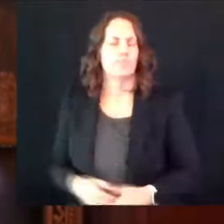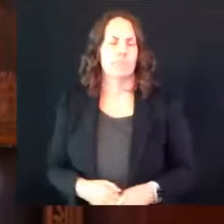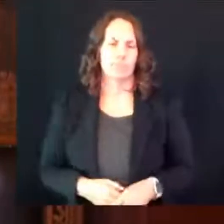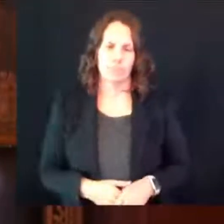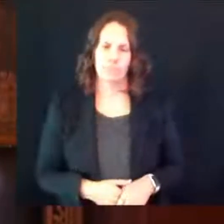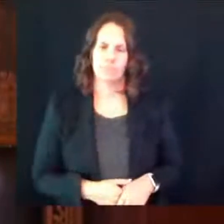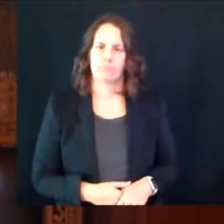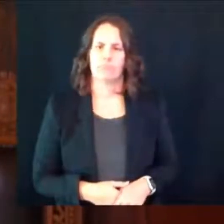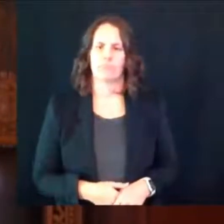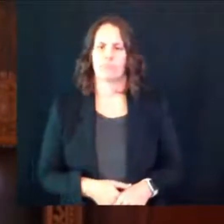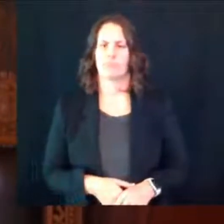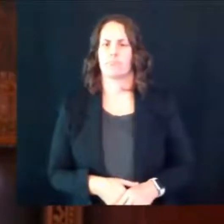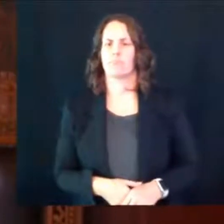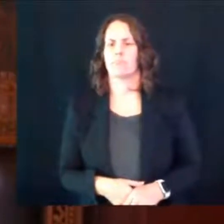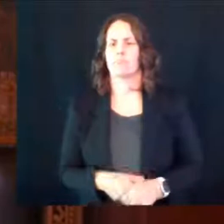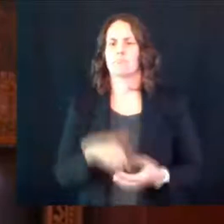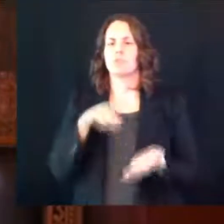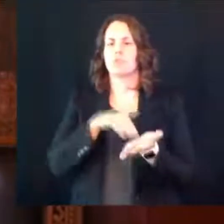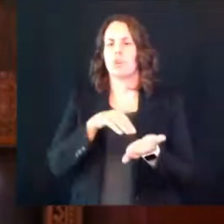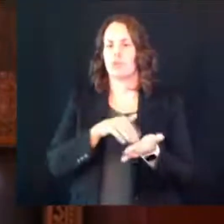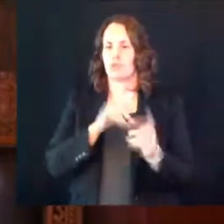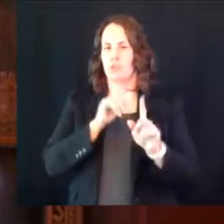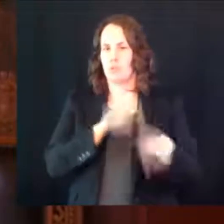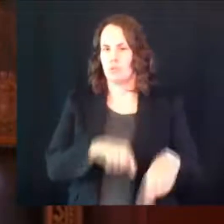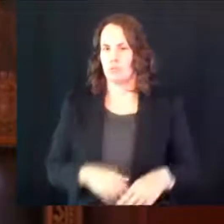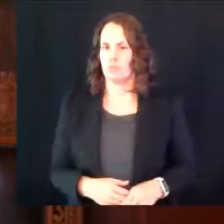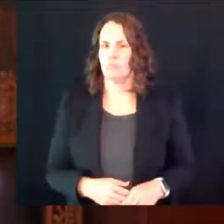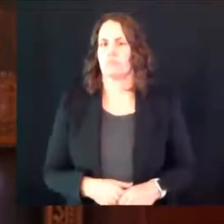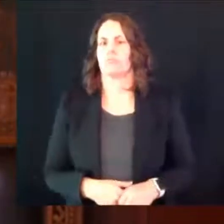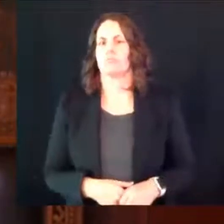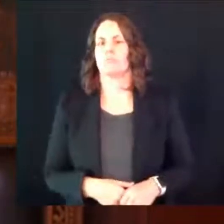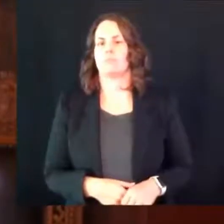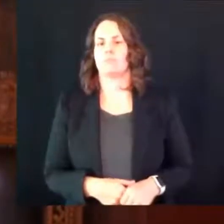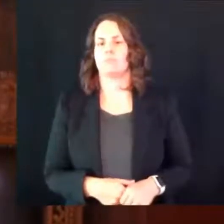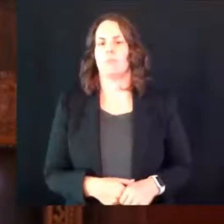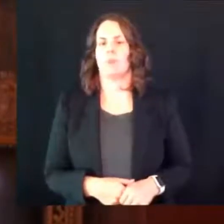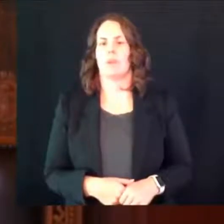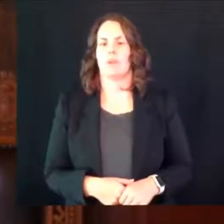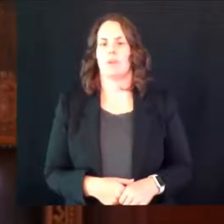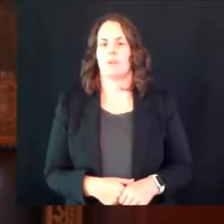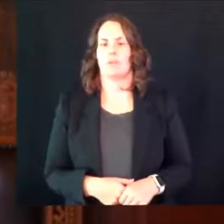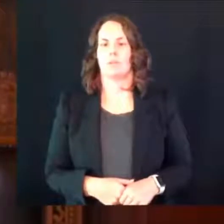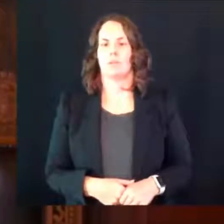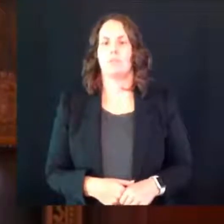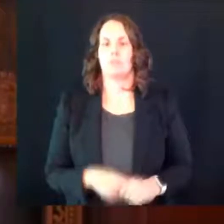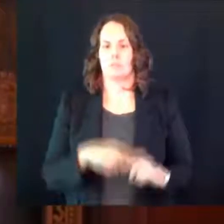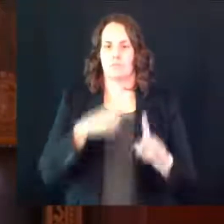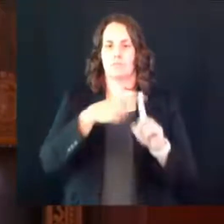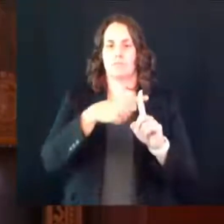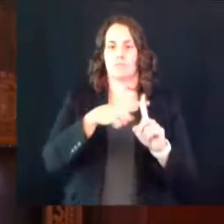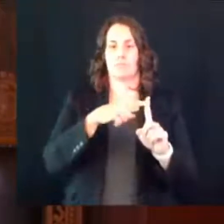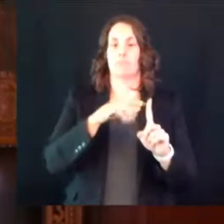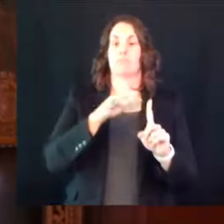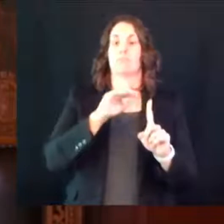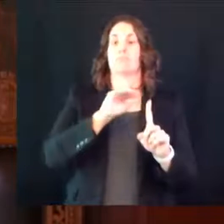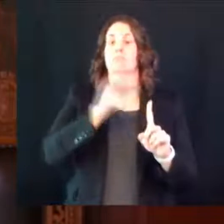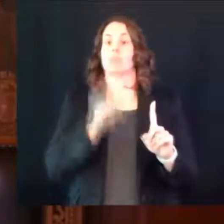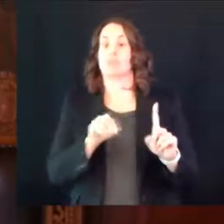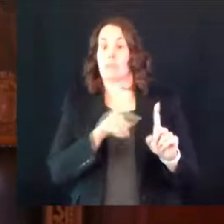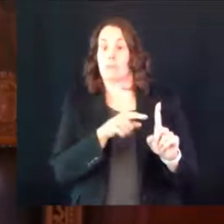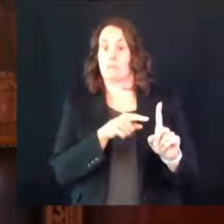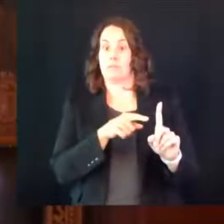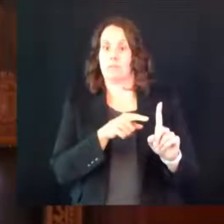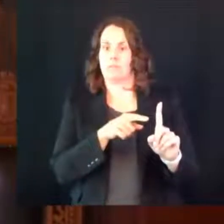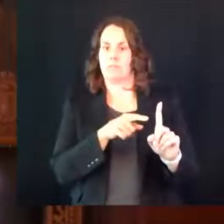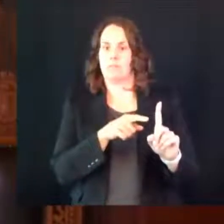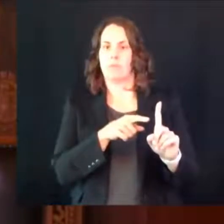how widespread the virus is spreading and then how many people get tested. And I think one of the things that determines the latter, how